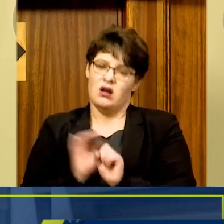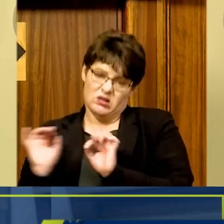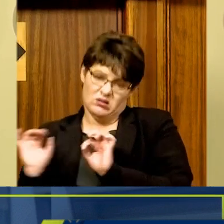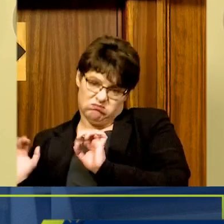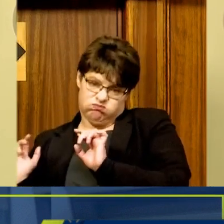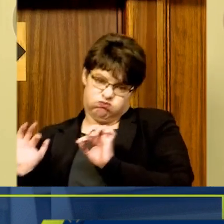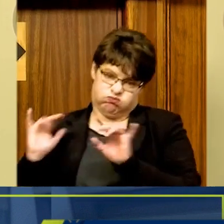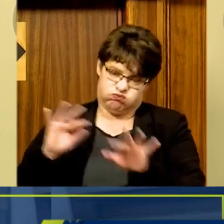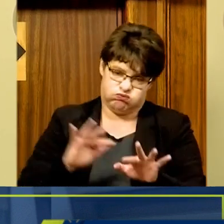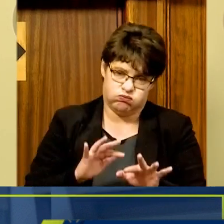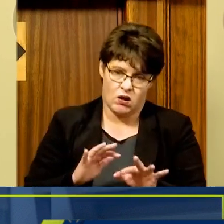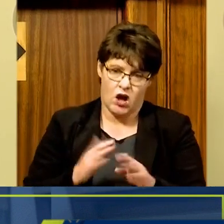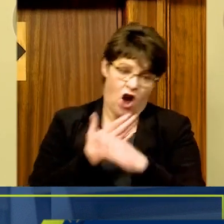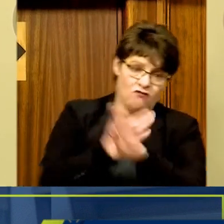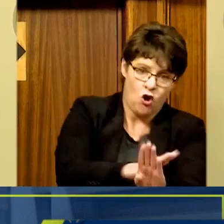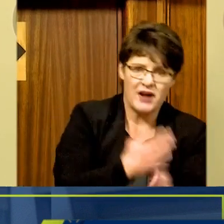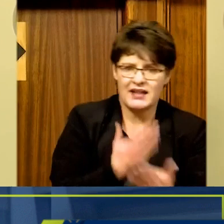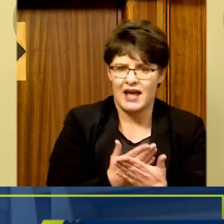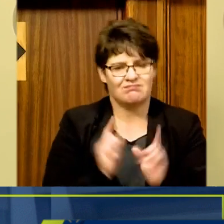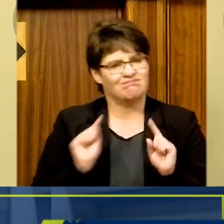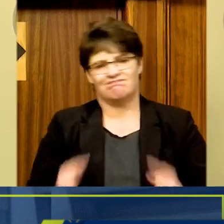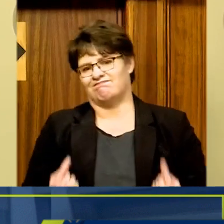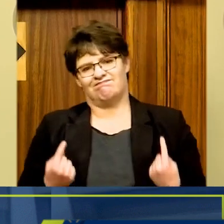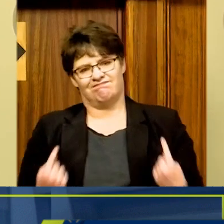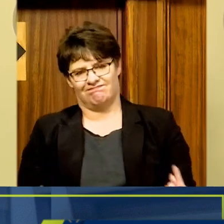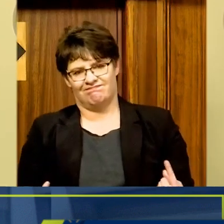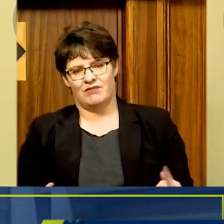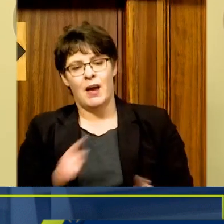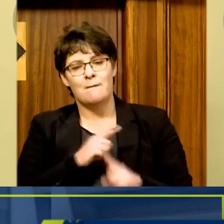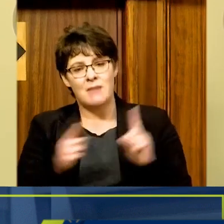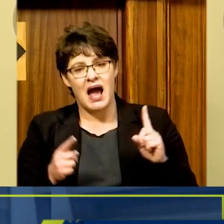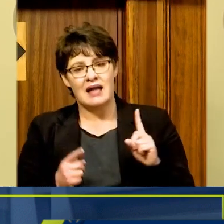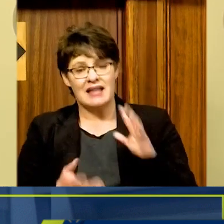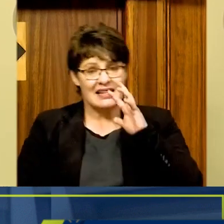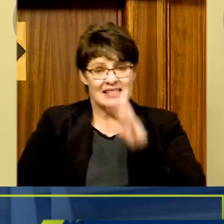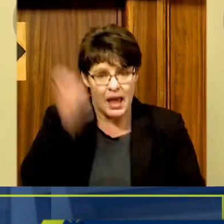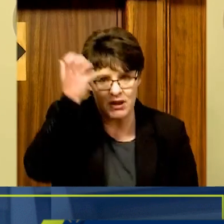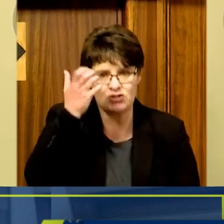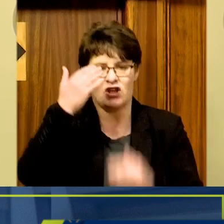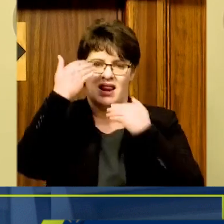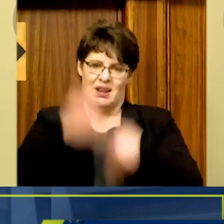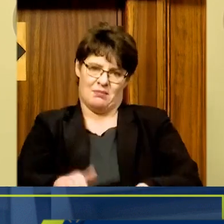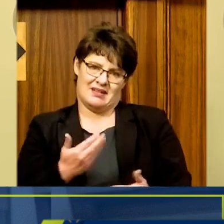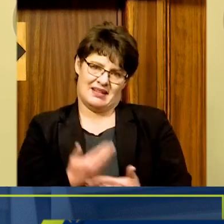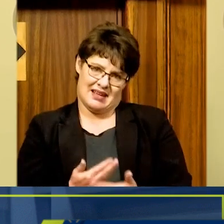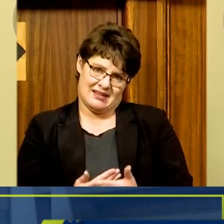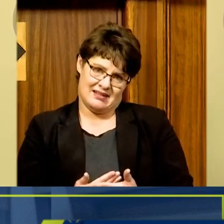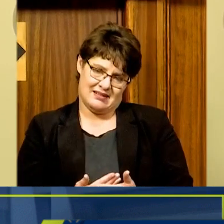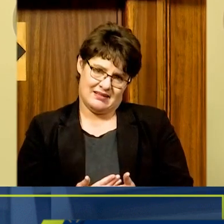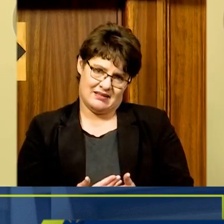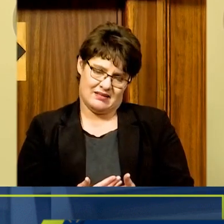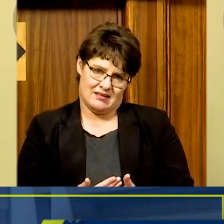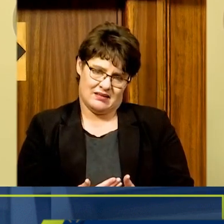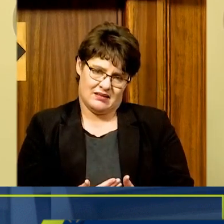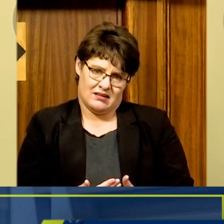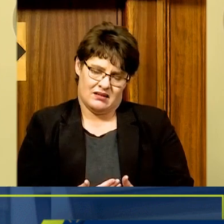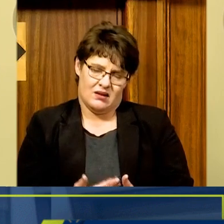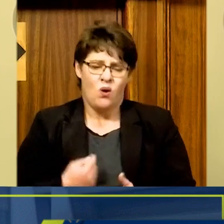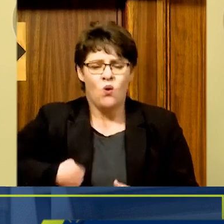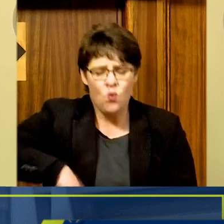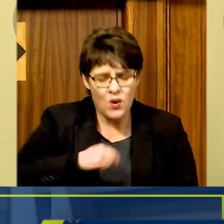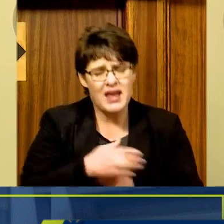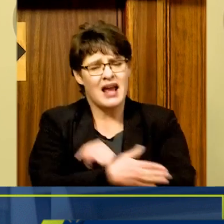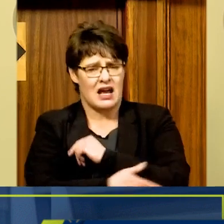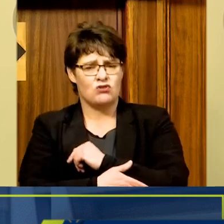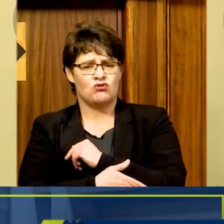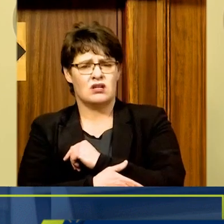storm, but we can limit the damage to our lives. As a nation, we